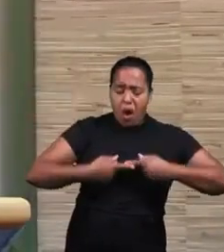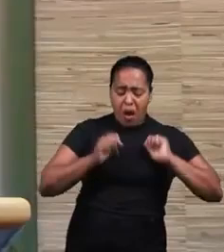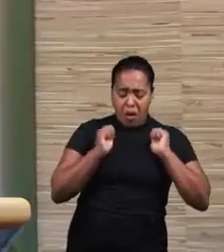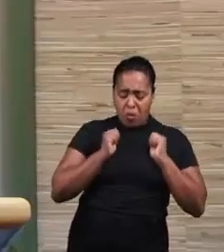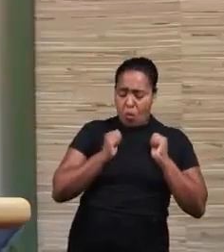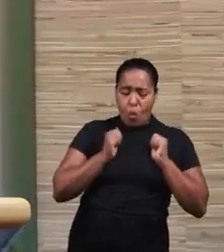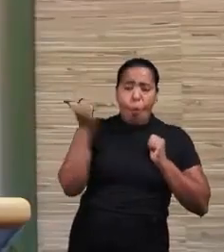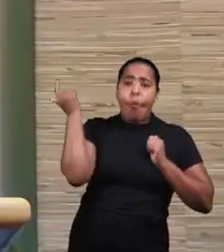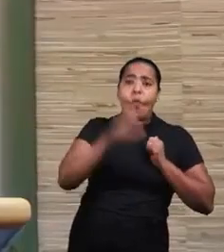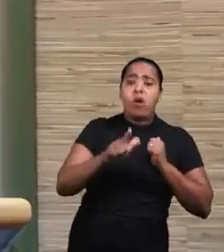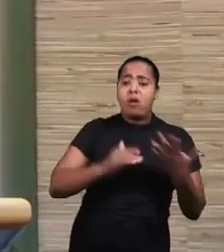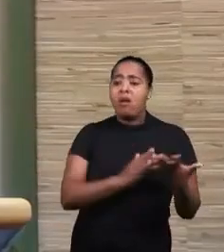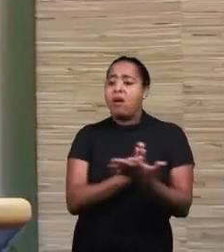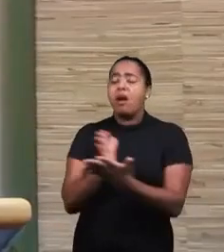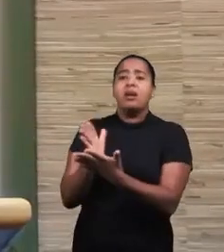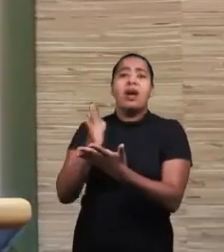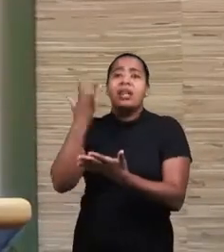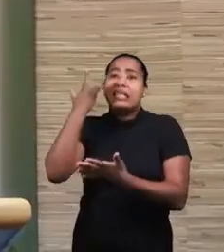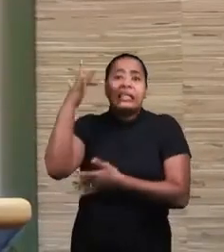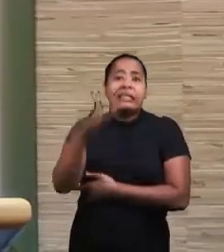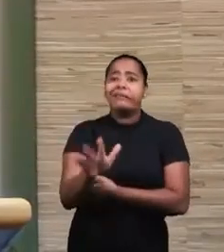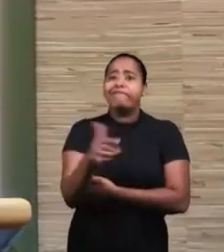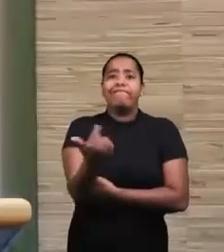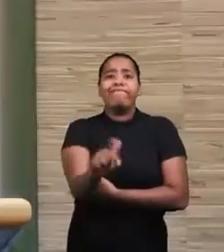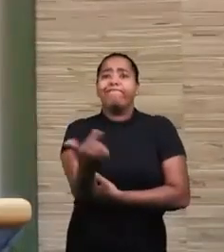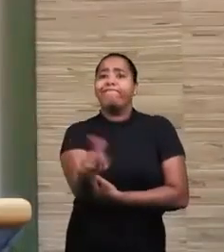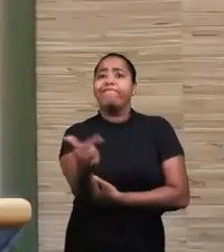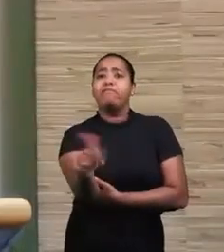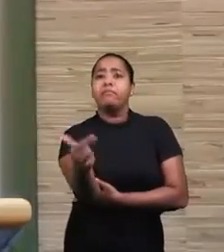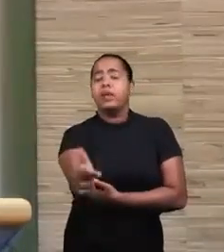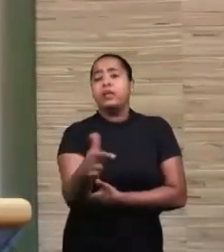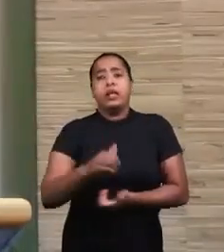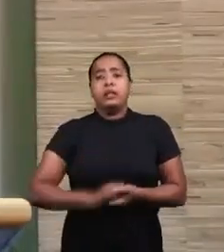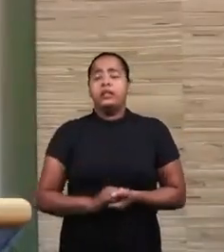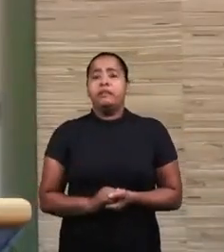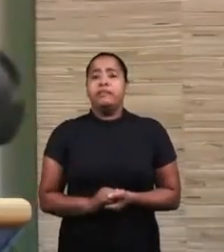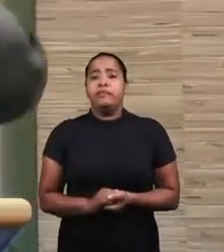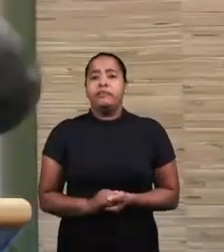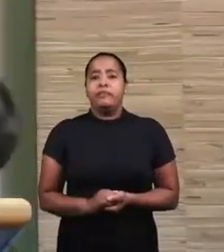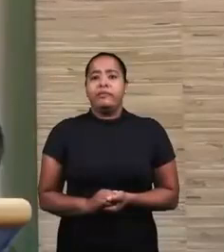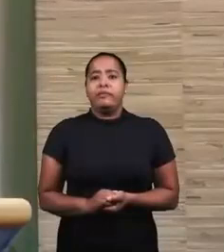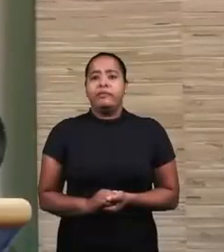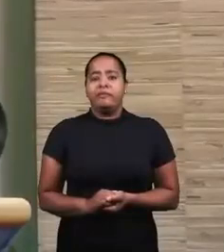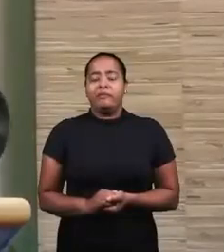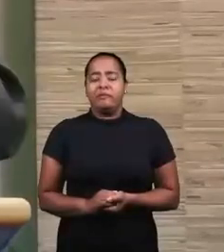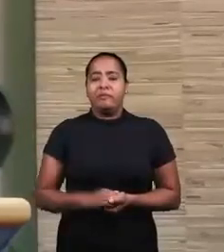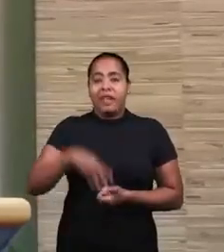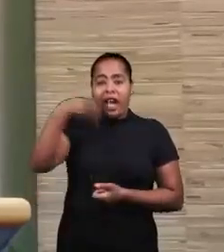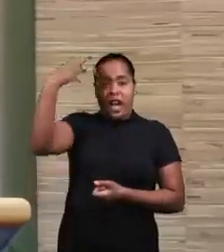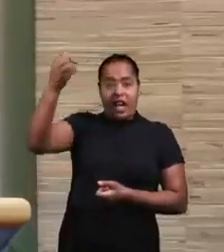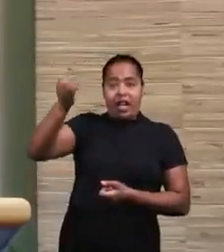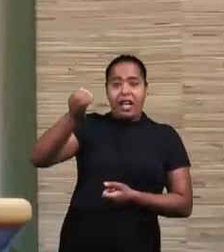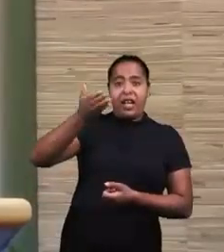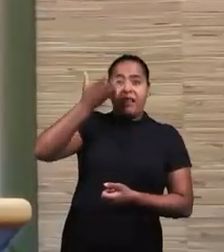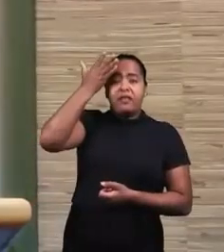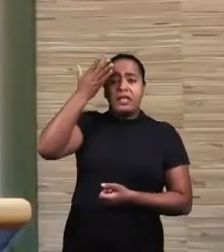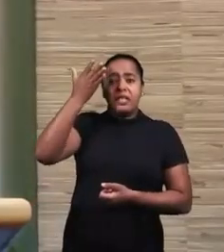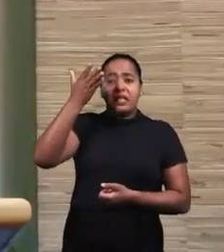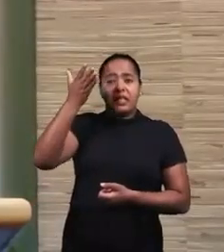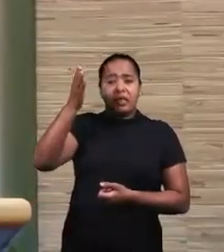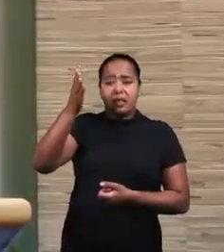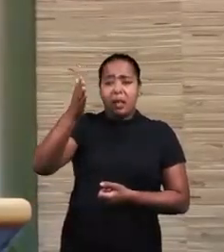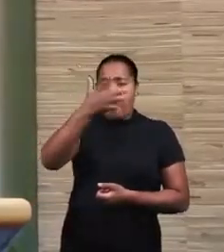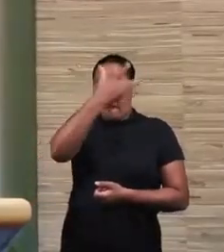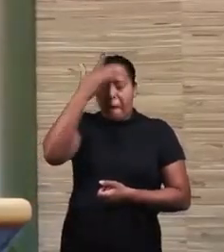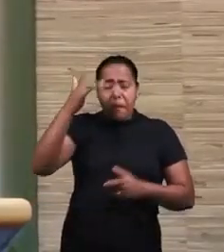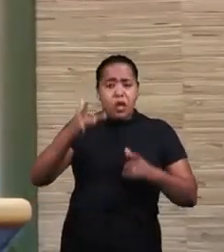who have this experience do not dwell on details of what he does not understand. So revelation is for